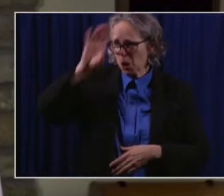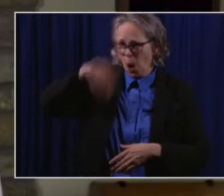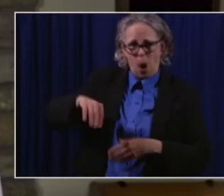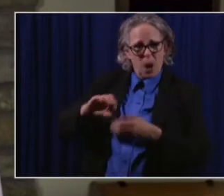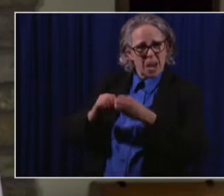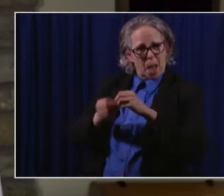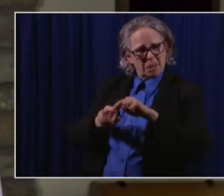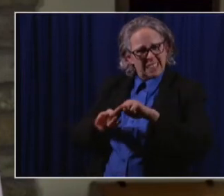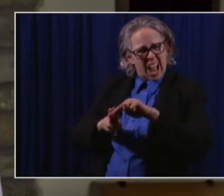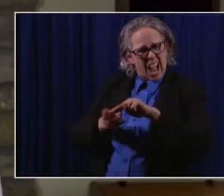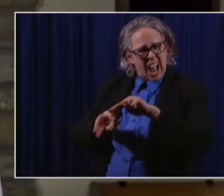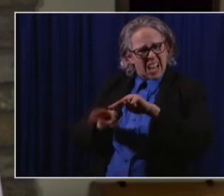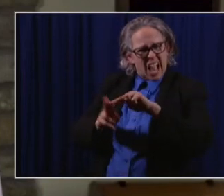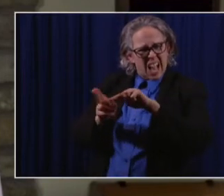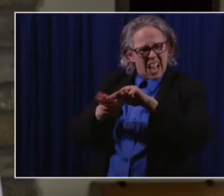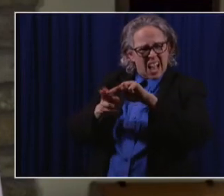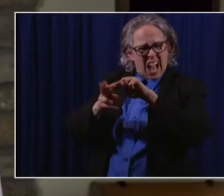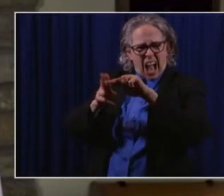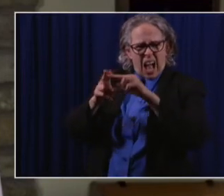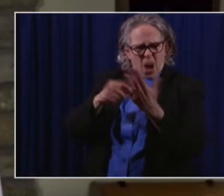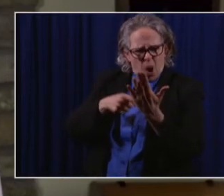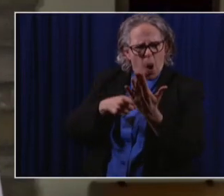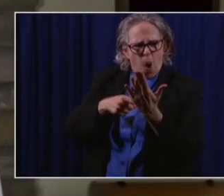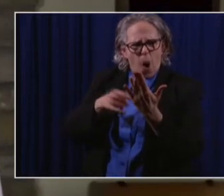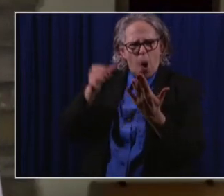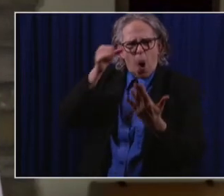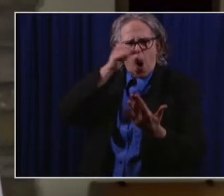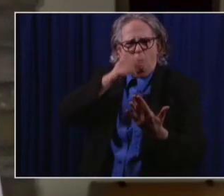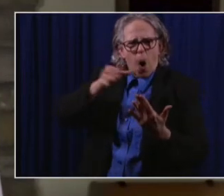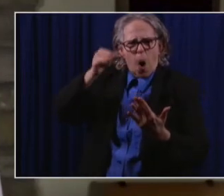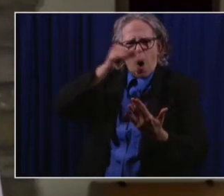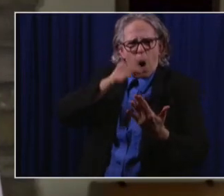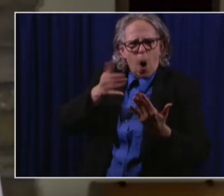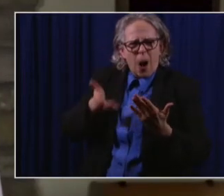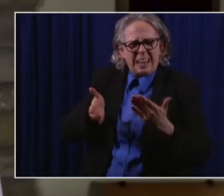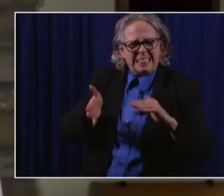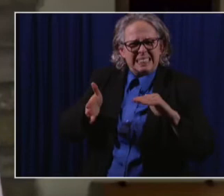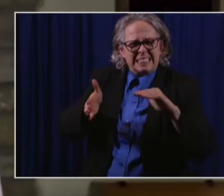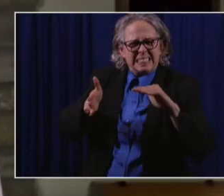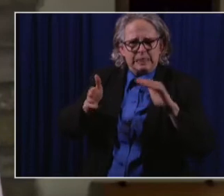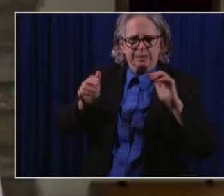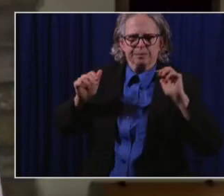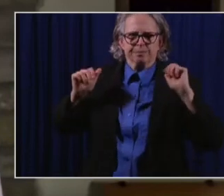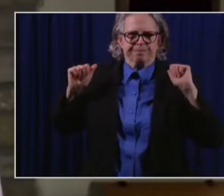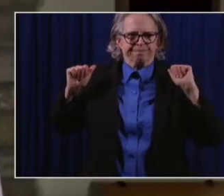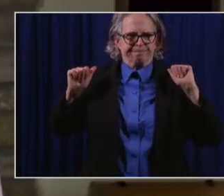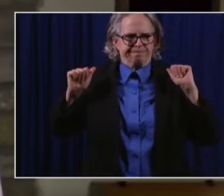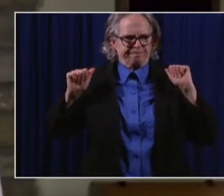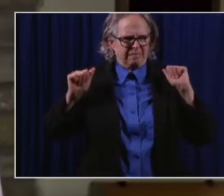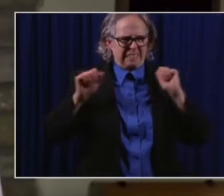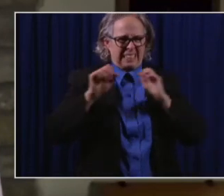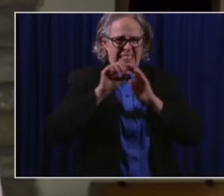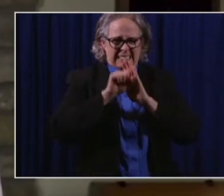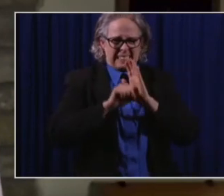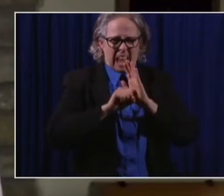get our attention. There's a red tide flowing all over the state of Ohio.